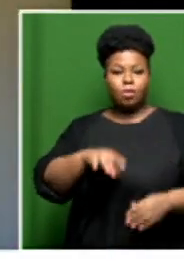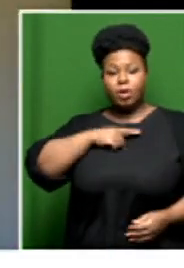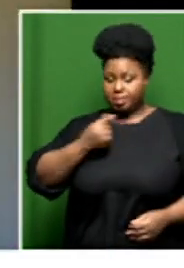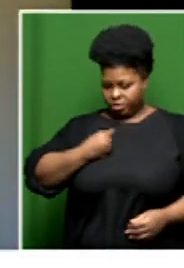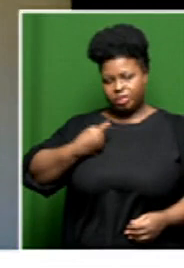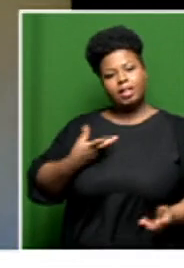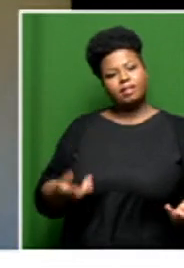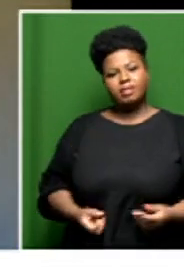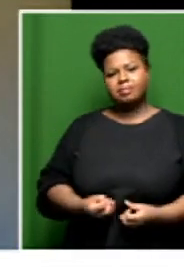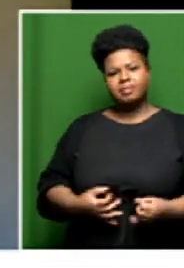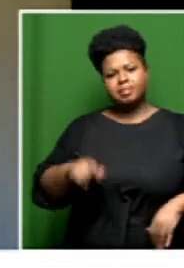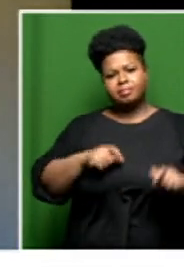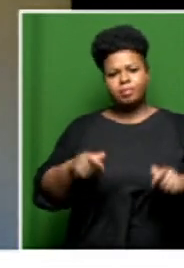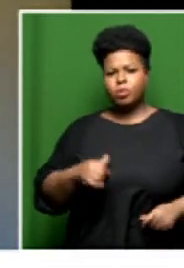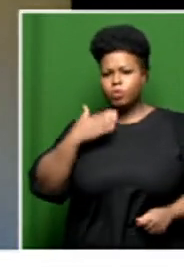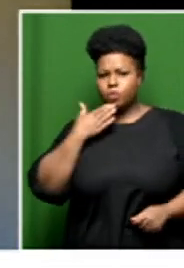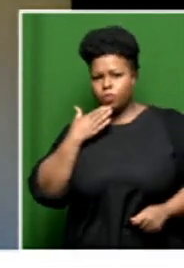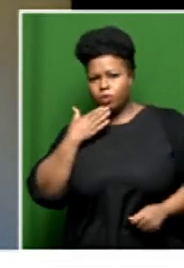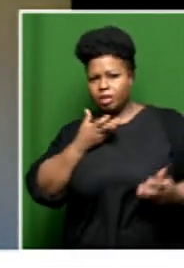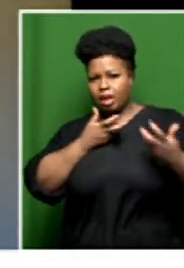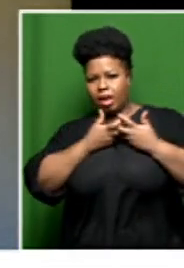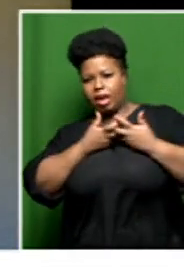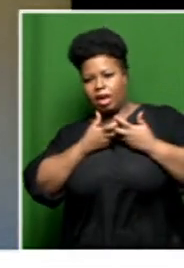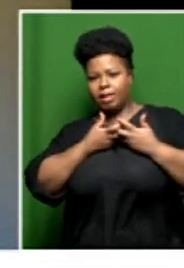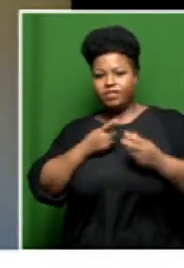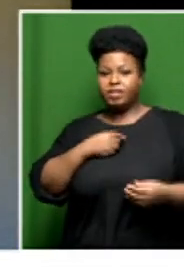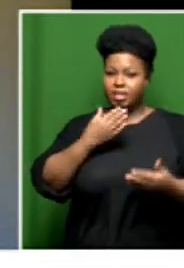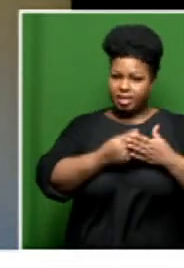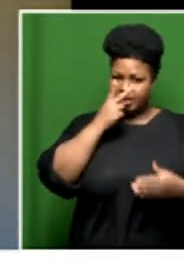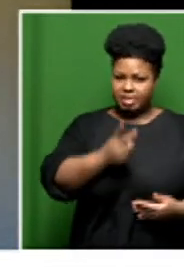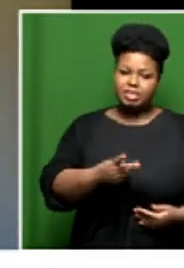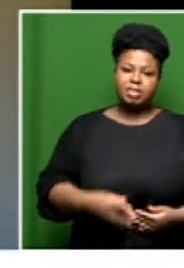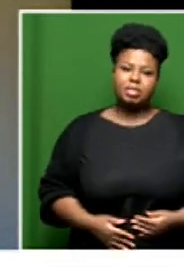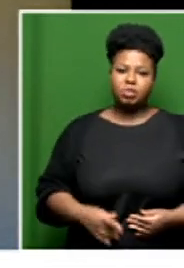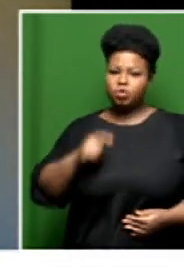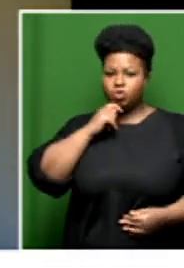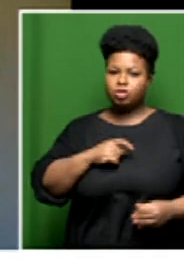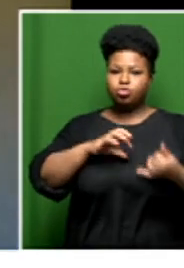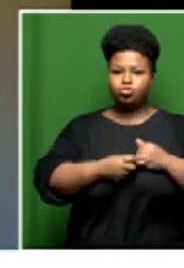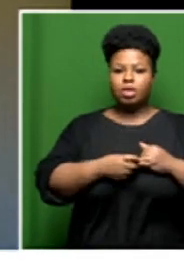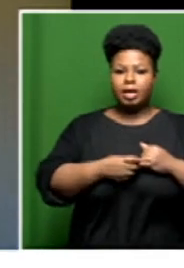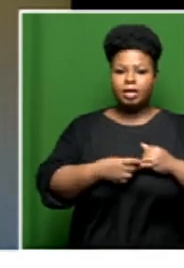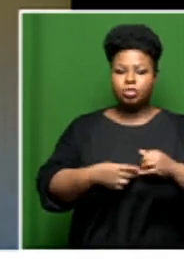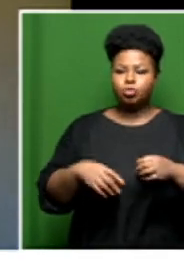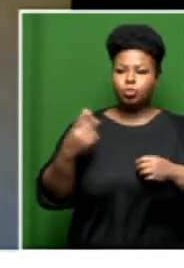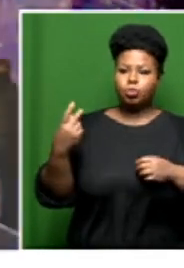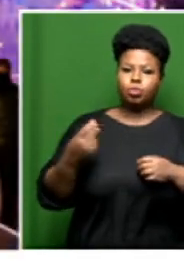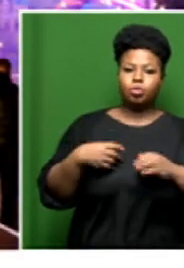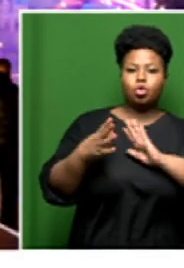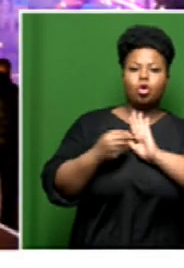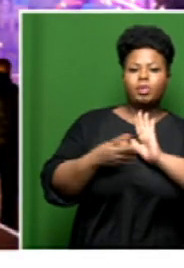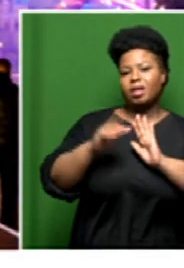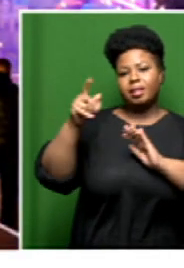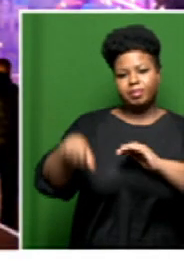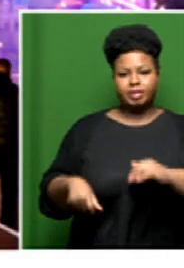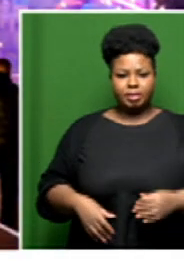myself. A lot of people draw close to you when they can see that you're not trying to be the next person